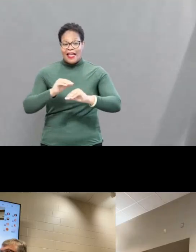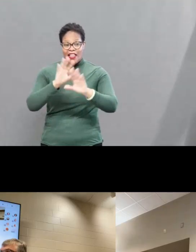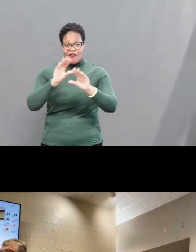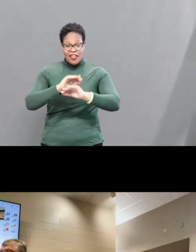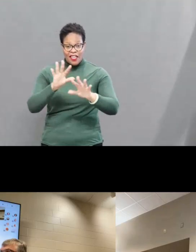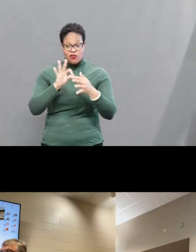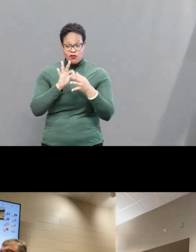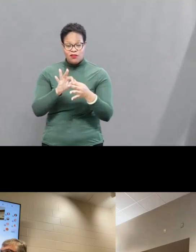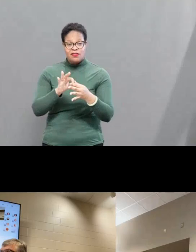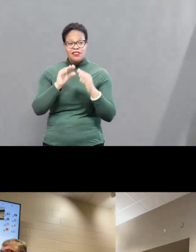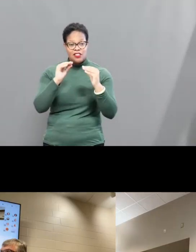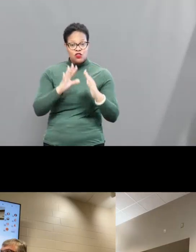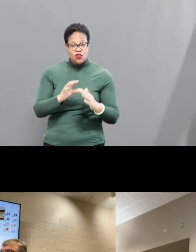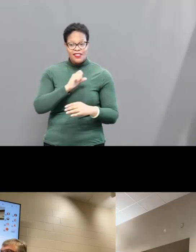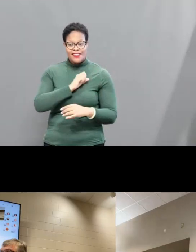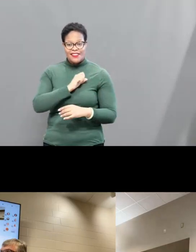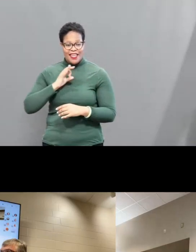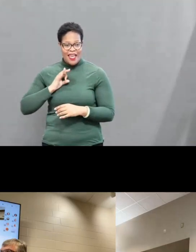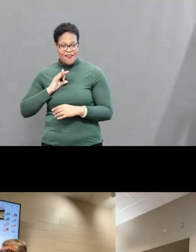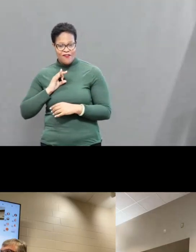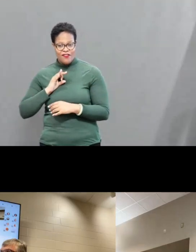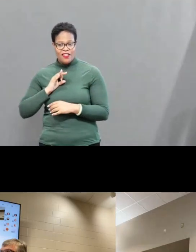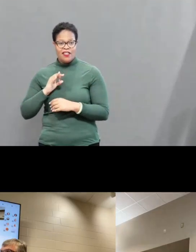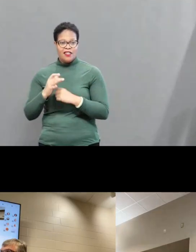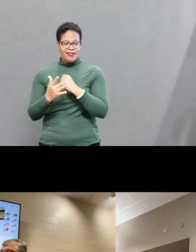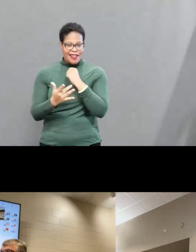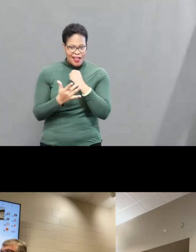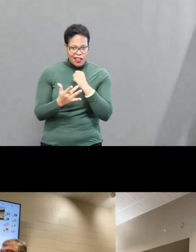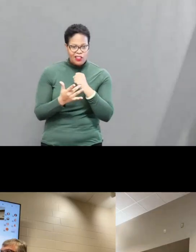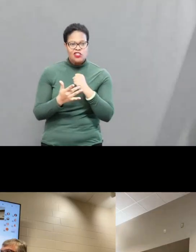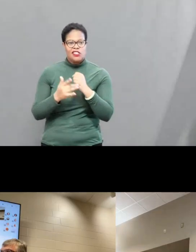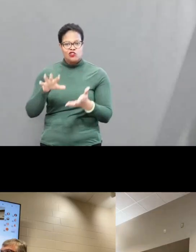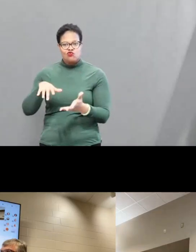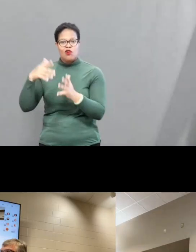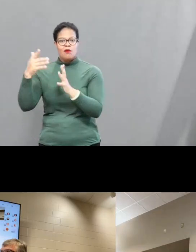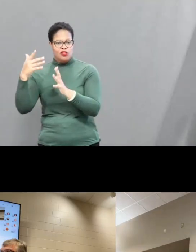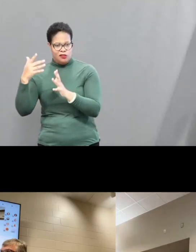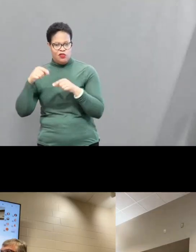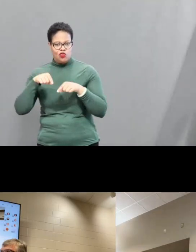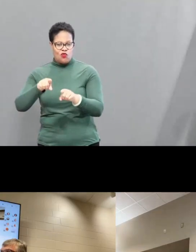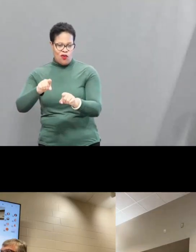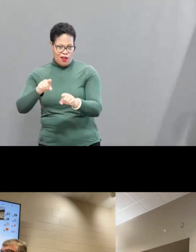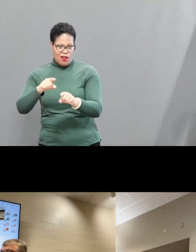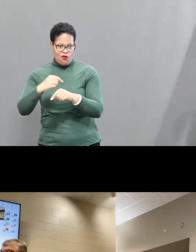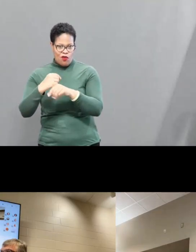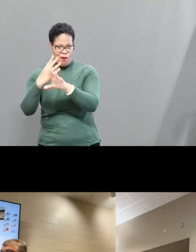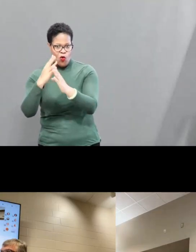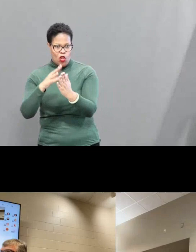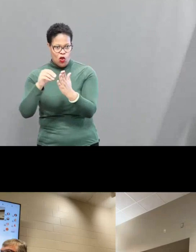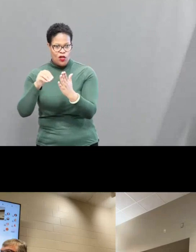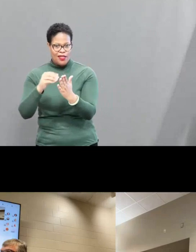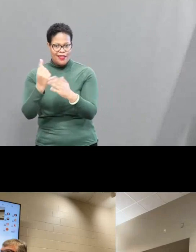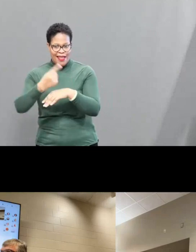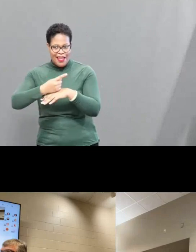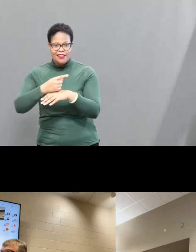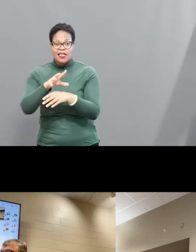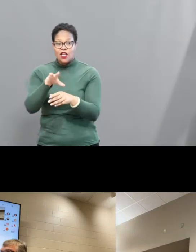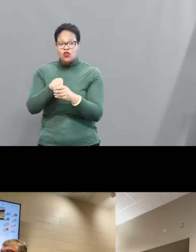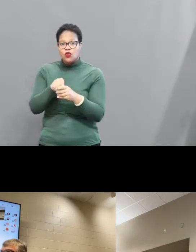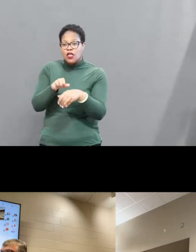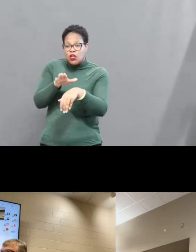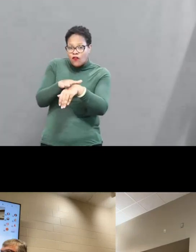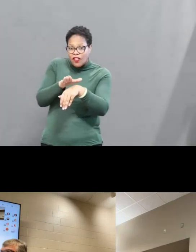regarding teacher and staff utility or technology disruptions during remote learning days, including notification